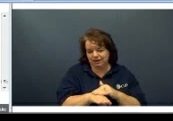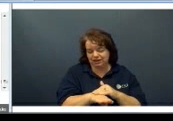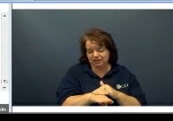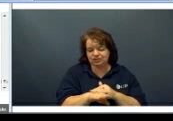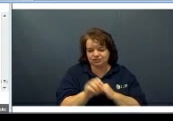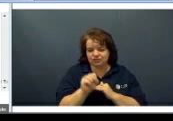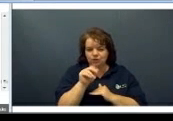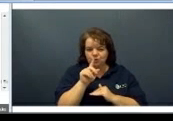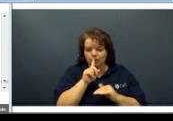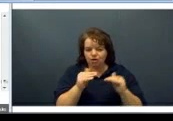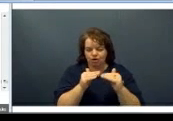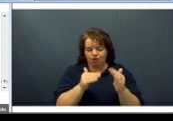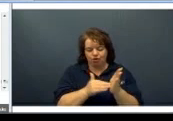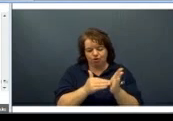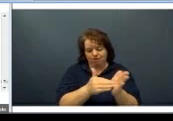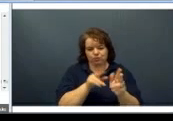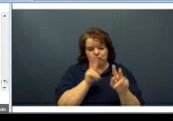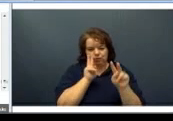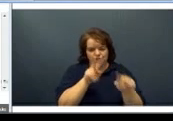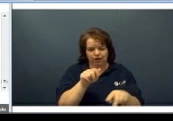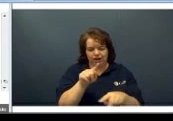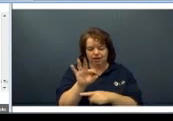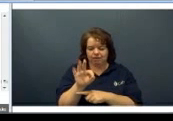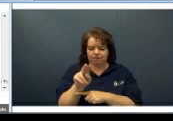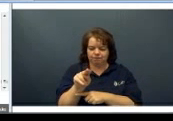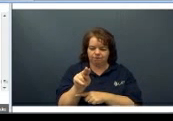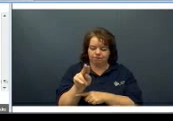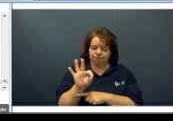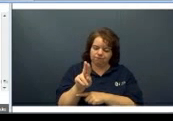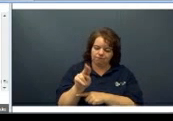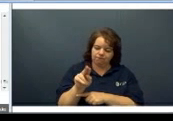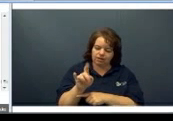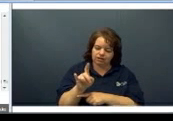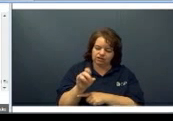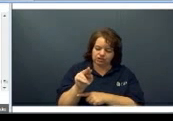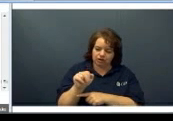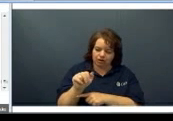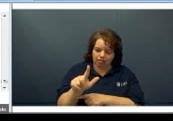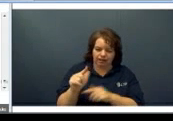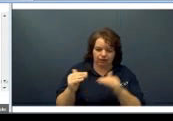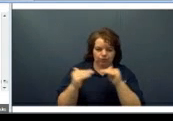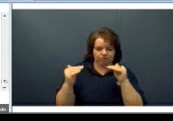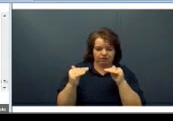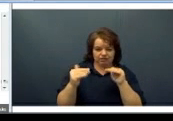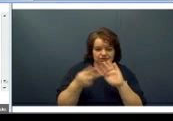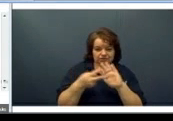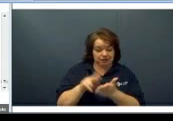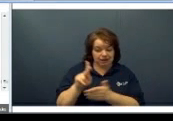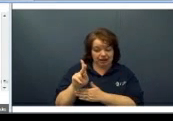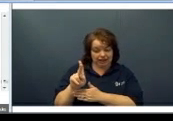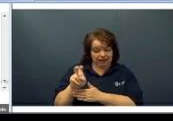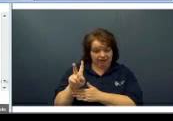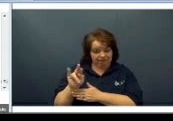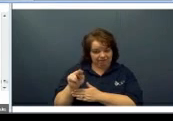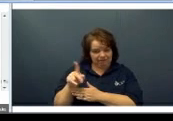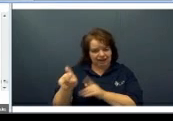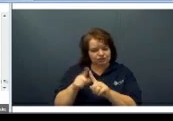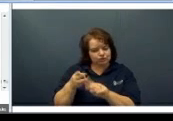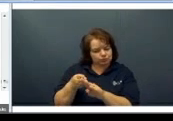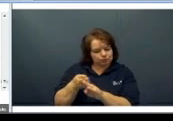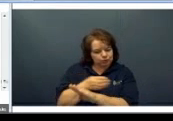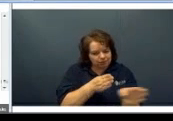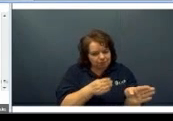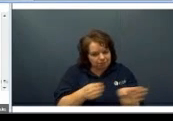there. So we're often looking at functional equivalent, which means Kevin needs to pre-plan and does